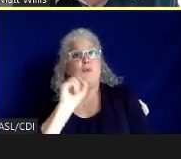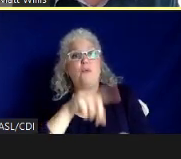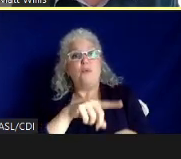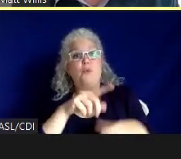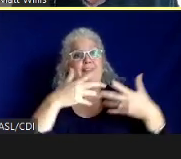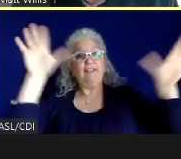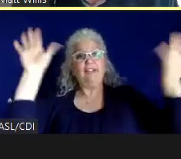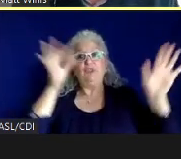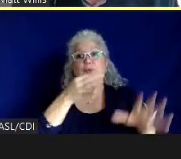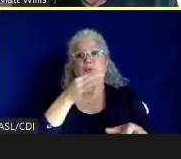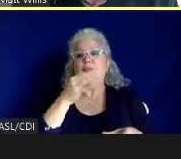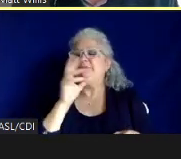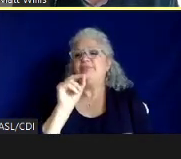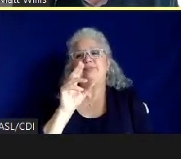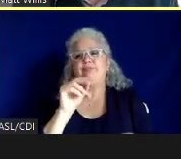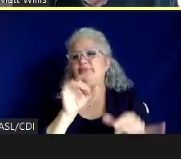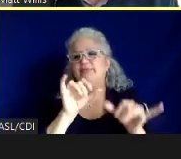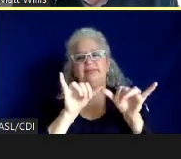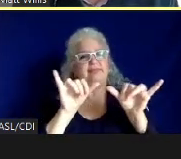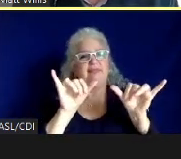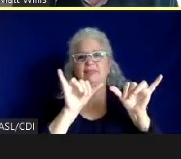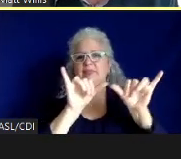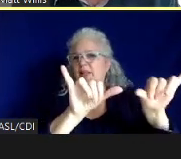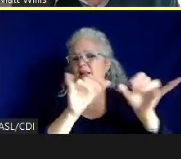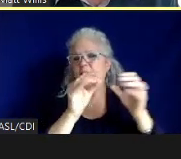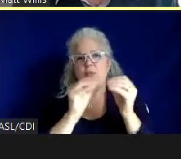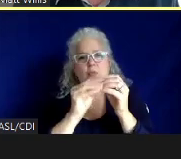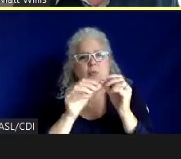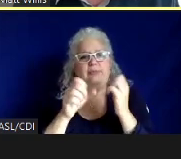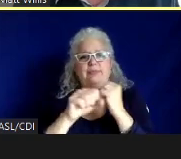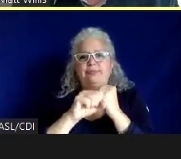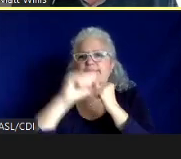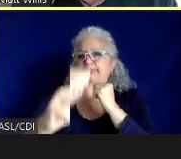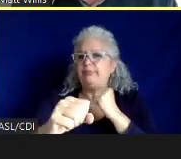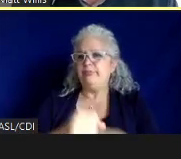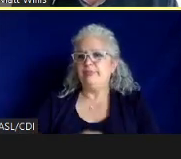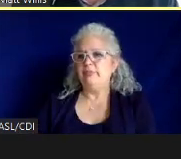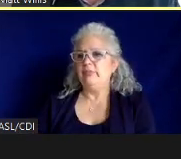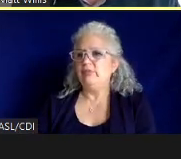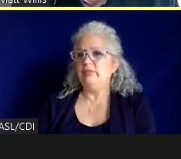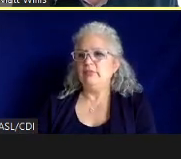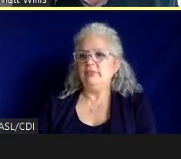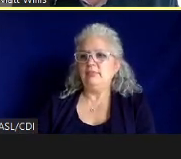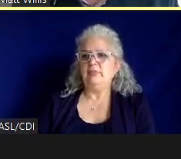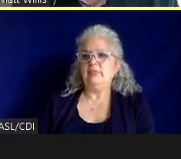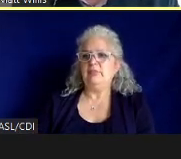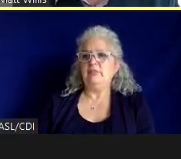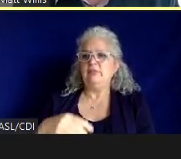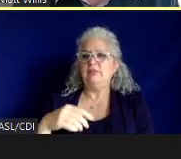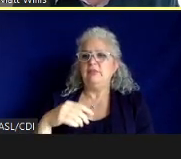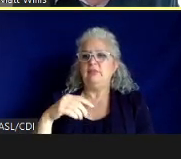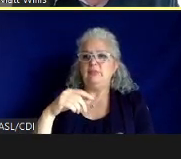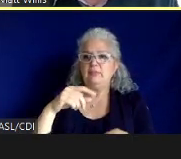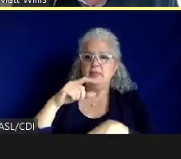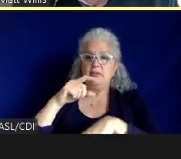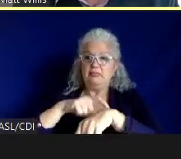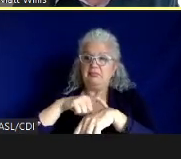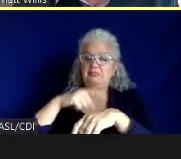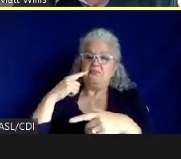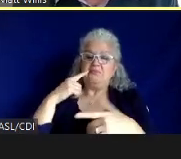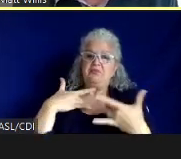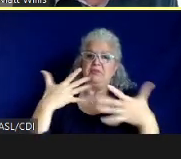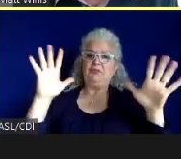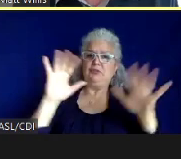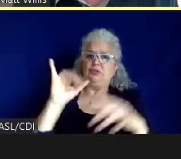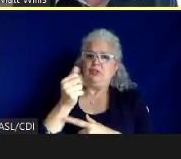stay-at-home order was due to expire on the 8th. It is likely to be extended because of the trend that